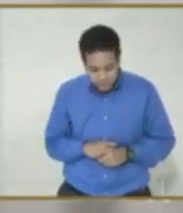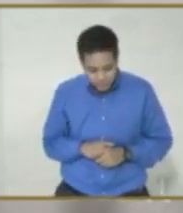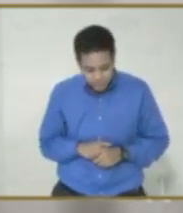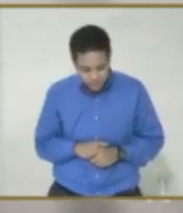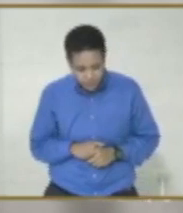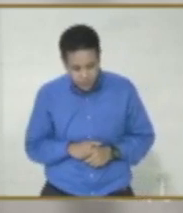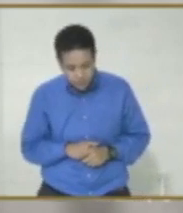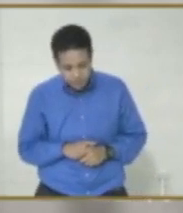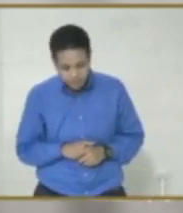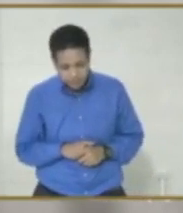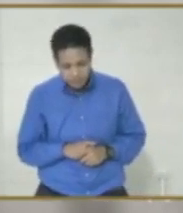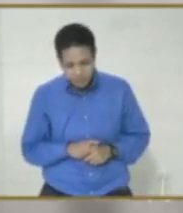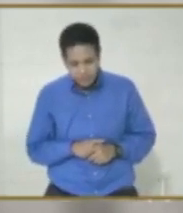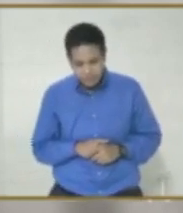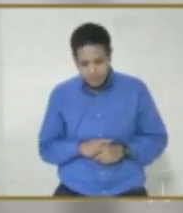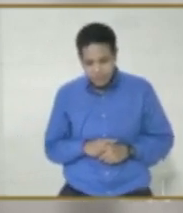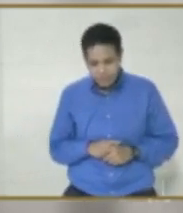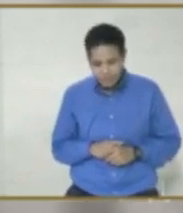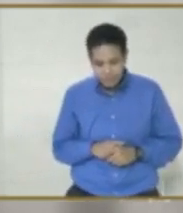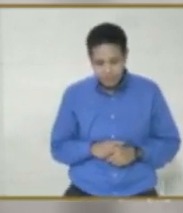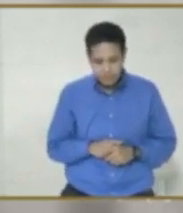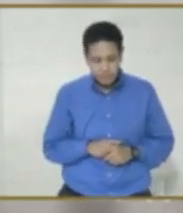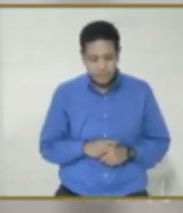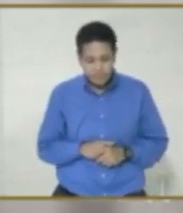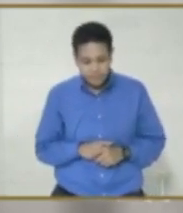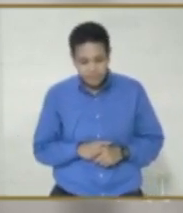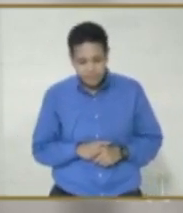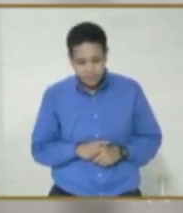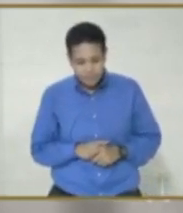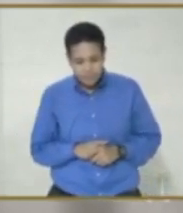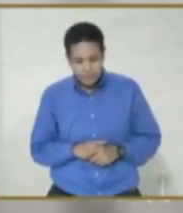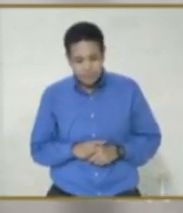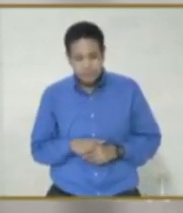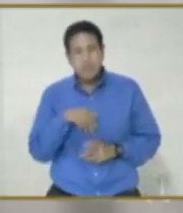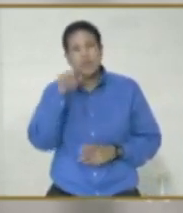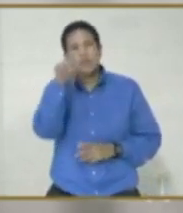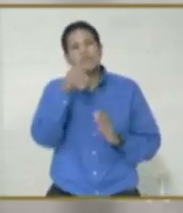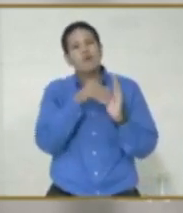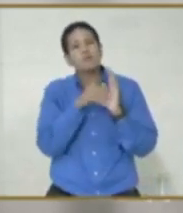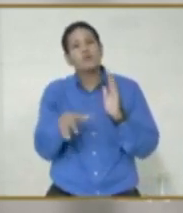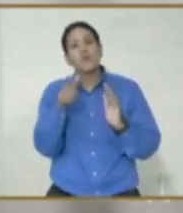from a student who wishes to find out, Honorable Minister,